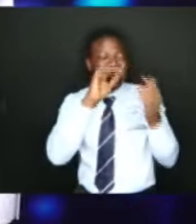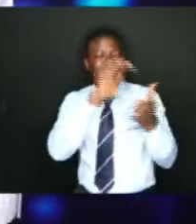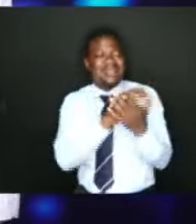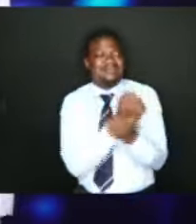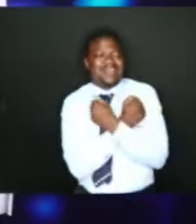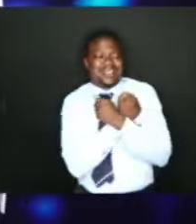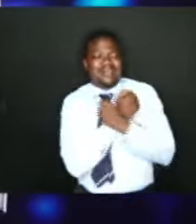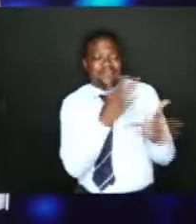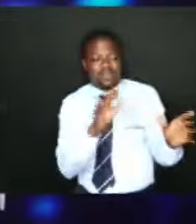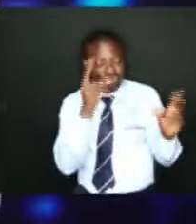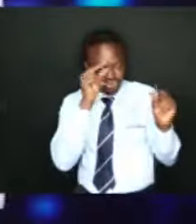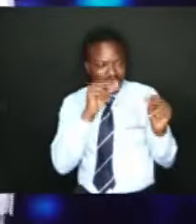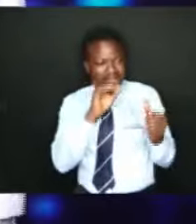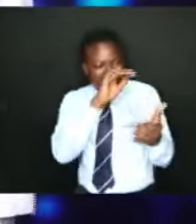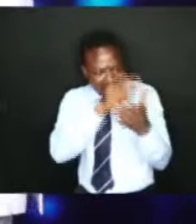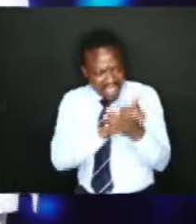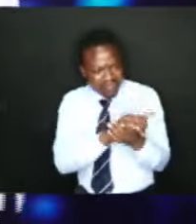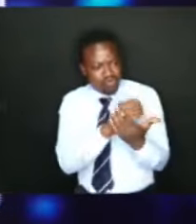Many